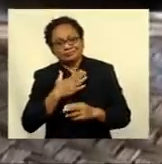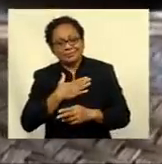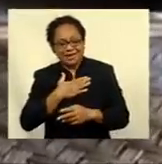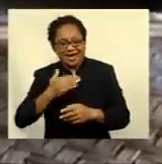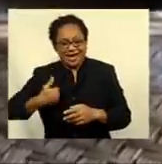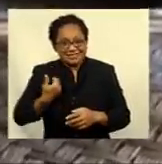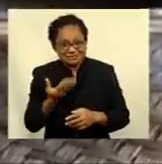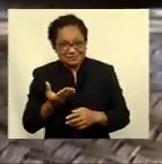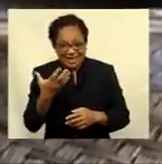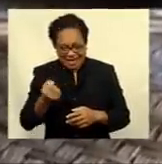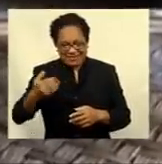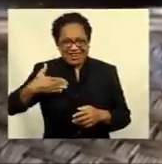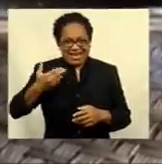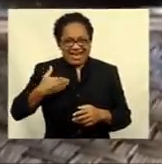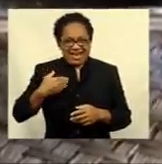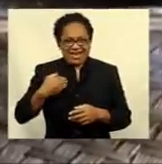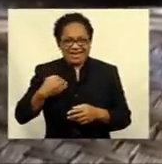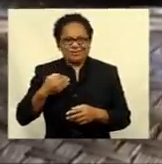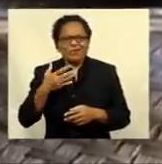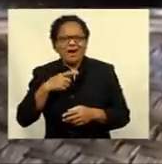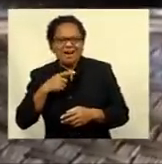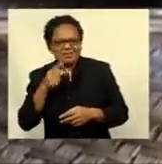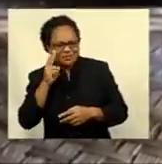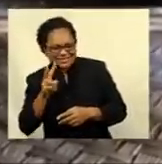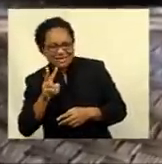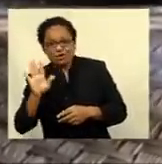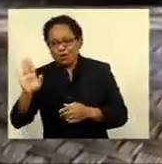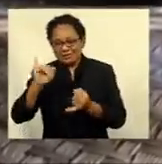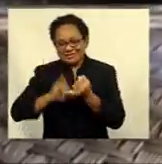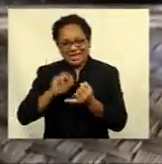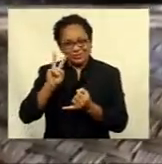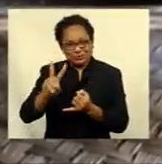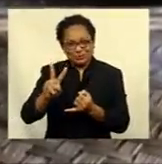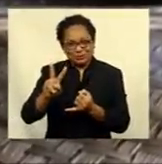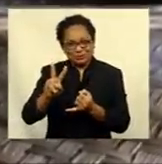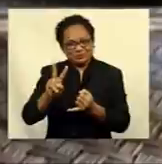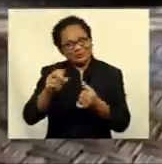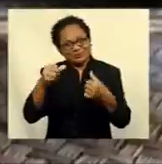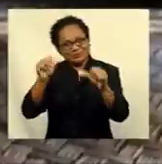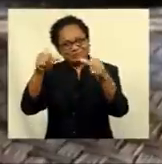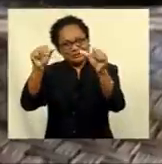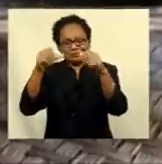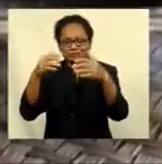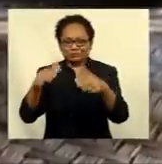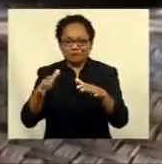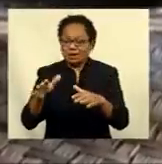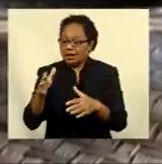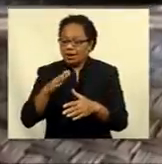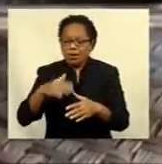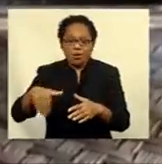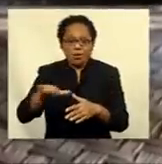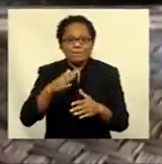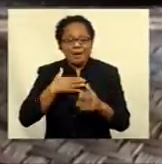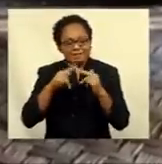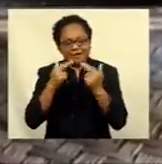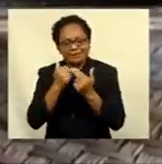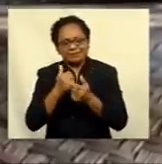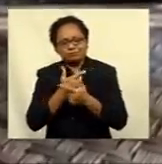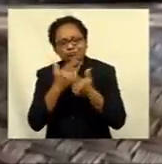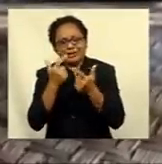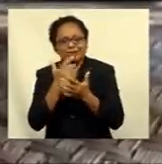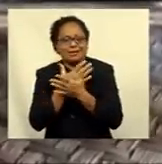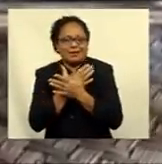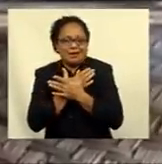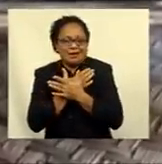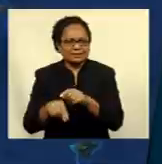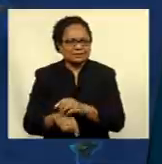to see how far the two boys have come. Rugby is in our blood, and I continue to thank the Lord for his